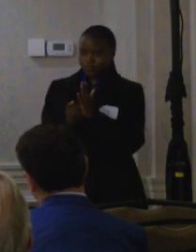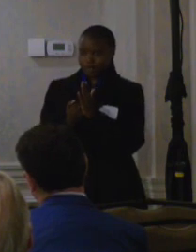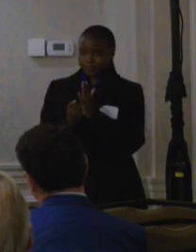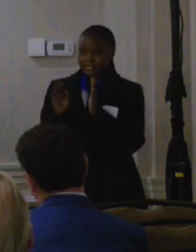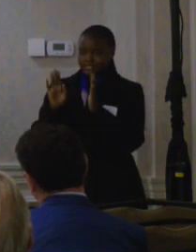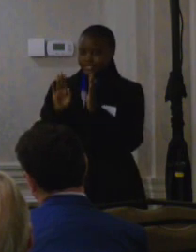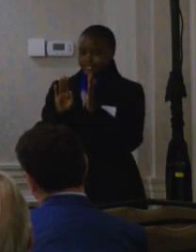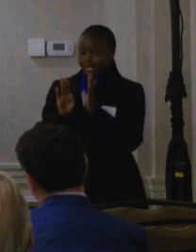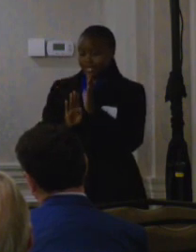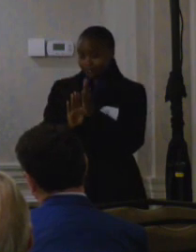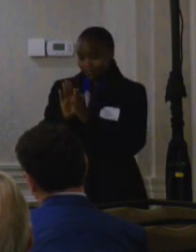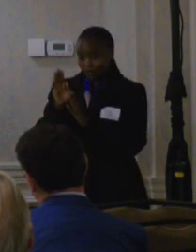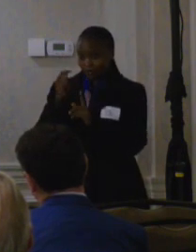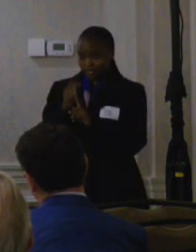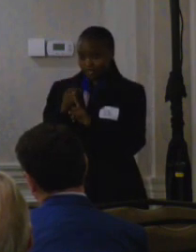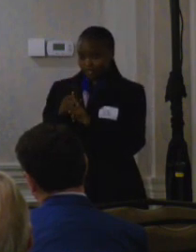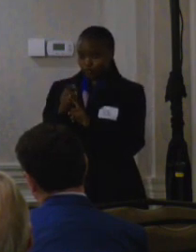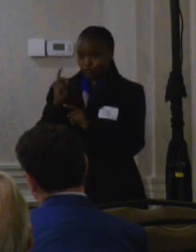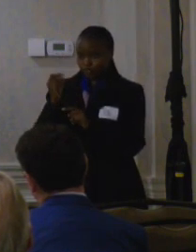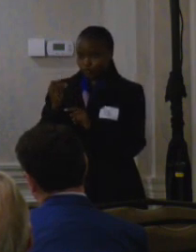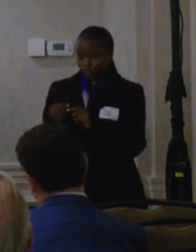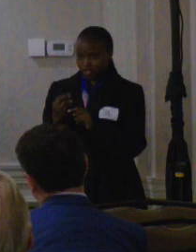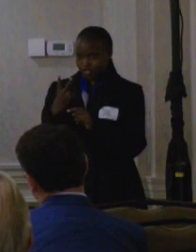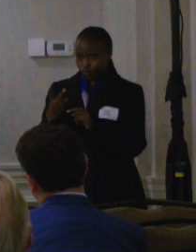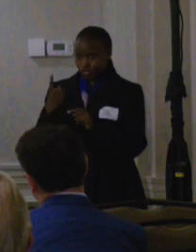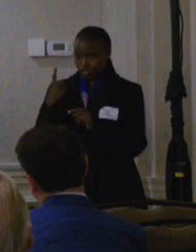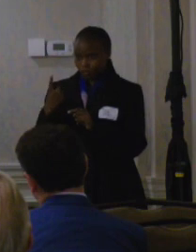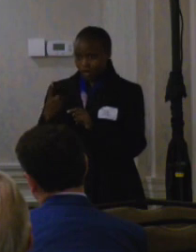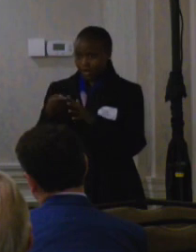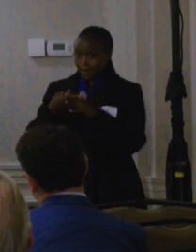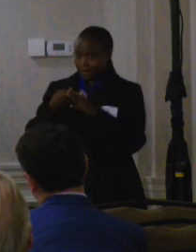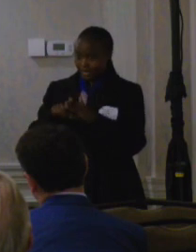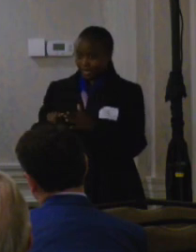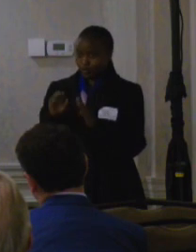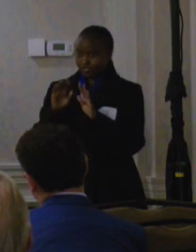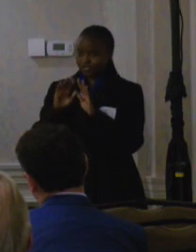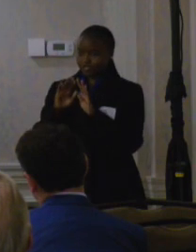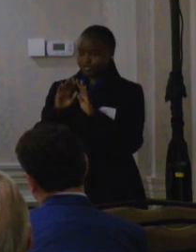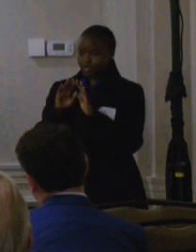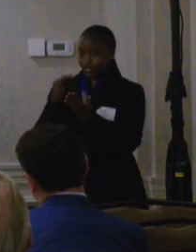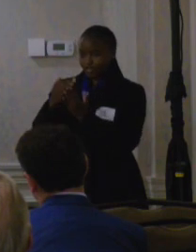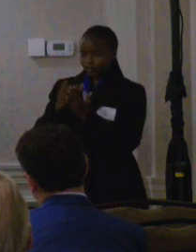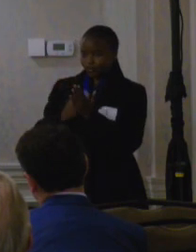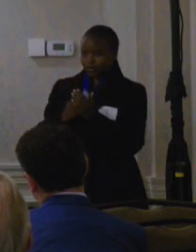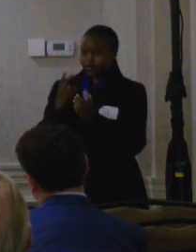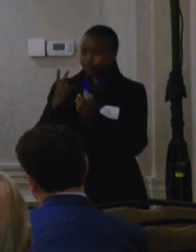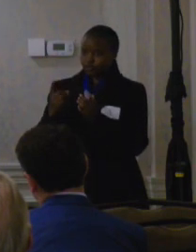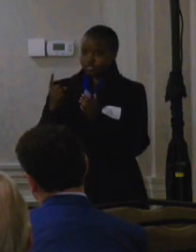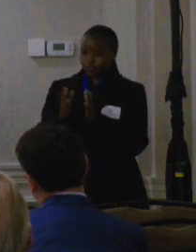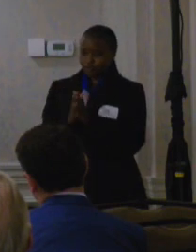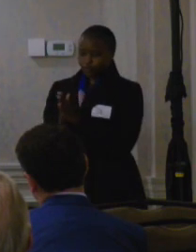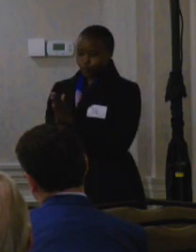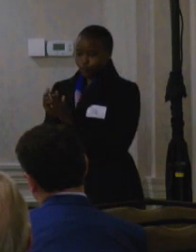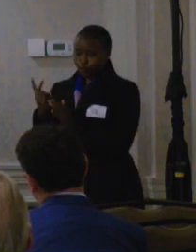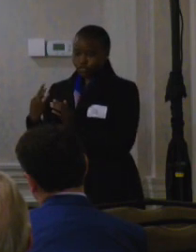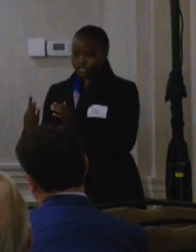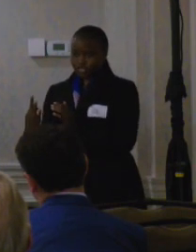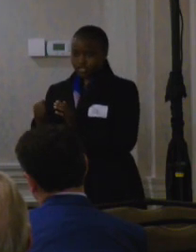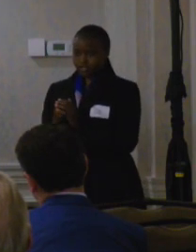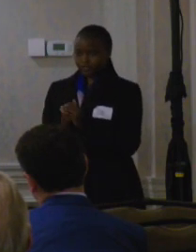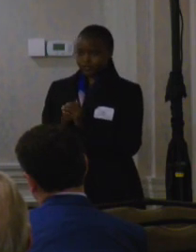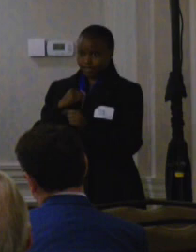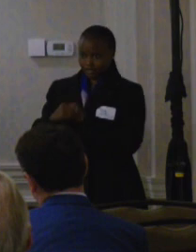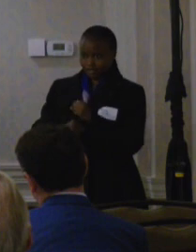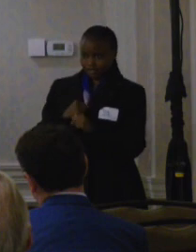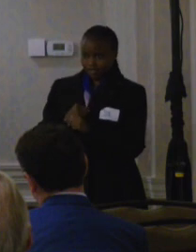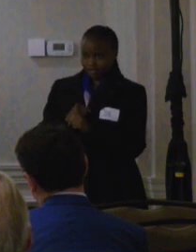tools years 2021, piloting the programs 21-23, so it's ongoing,